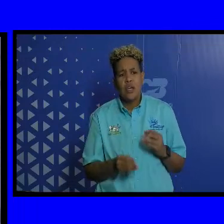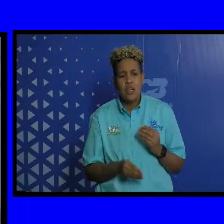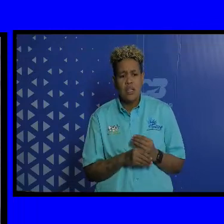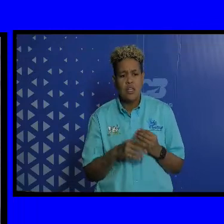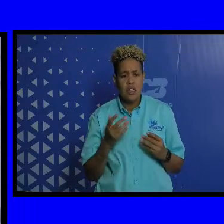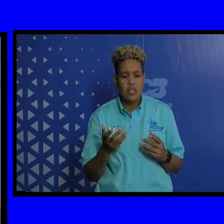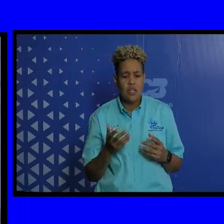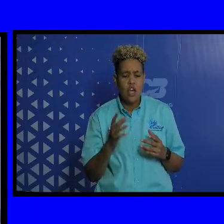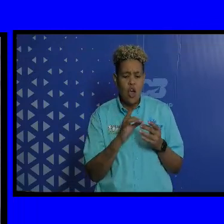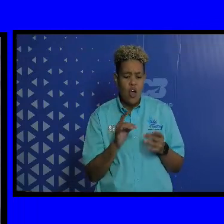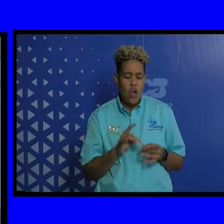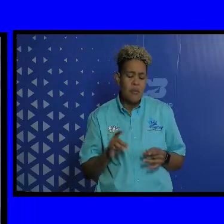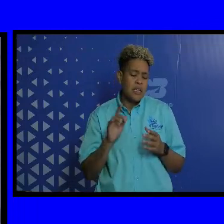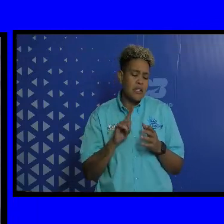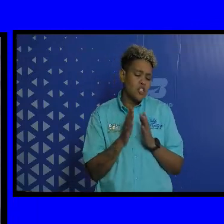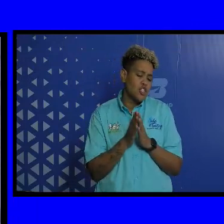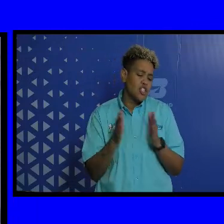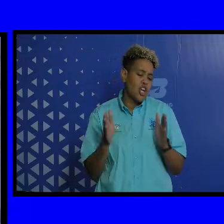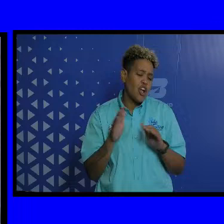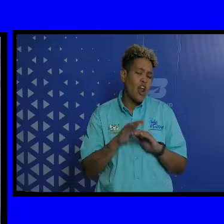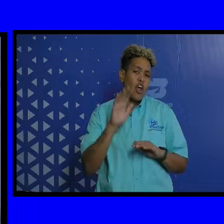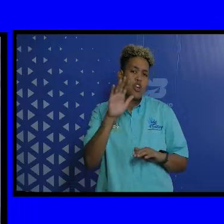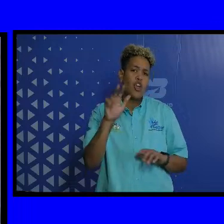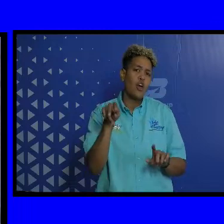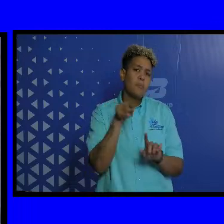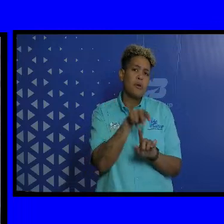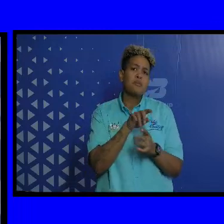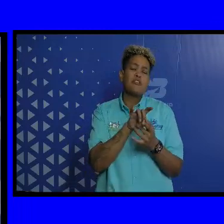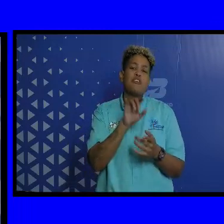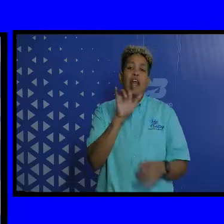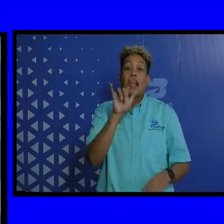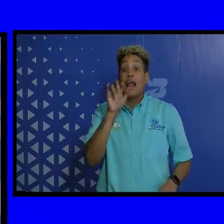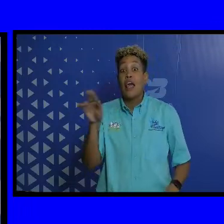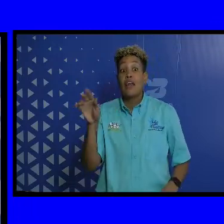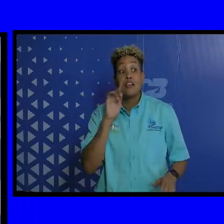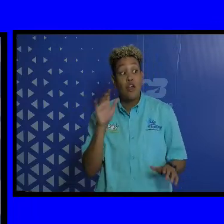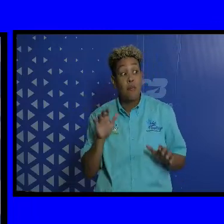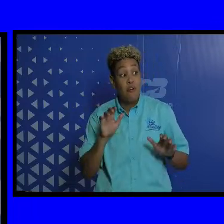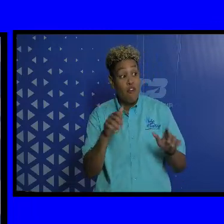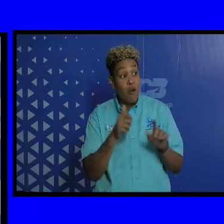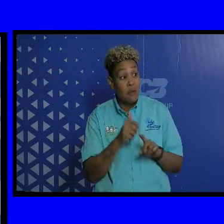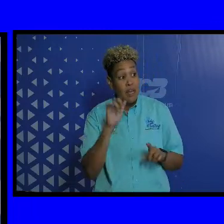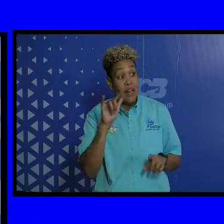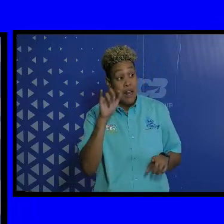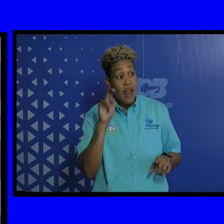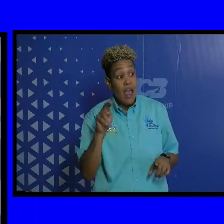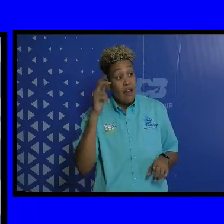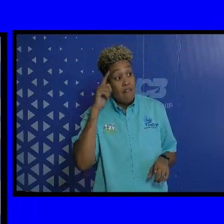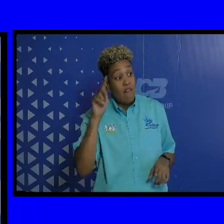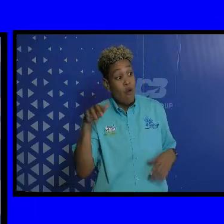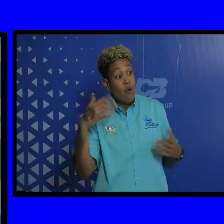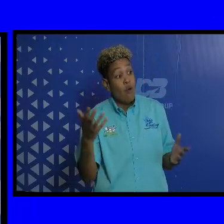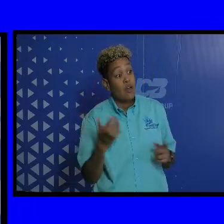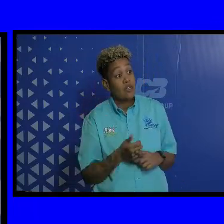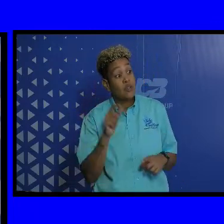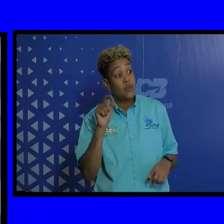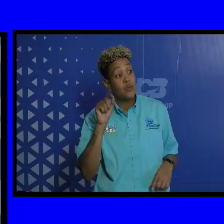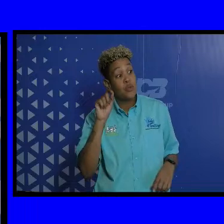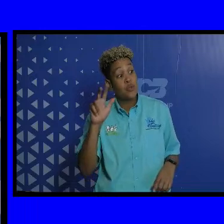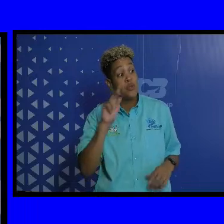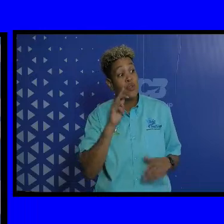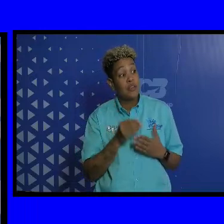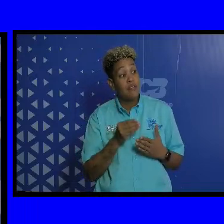also comment generally on your perspective on the performance of Clarion for the